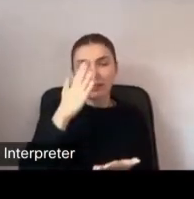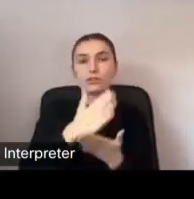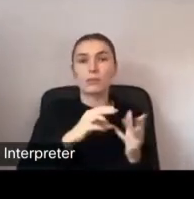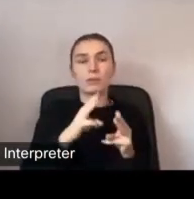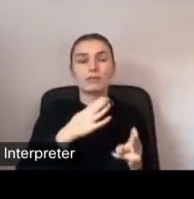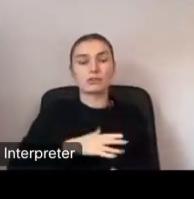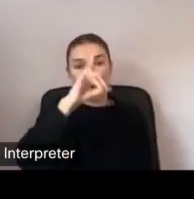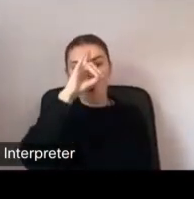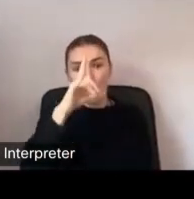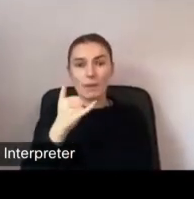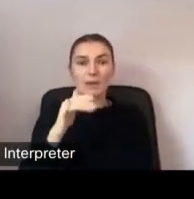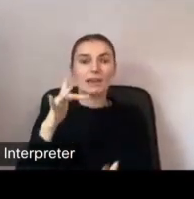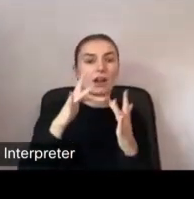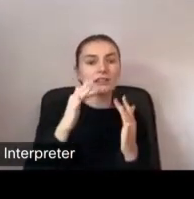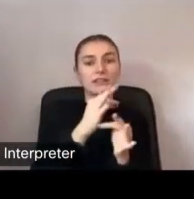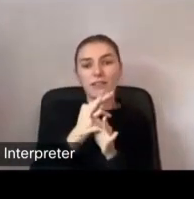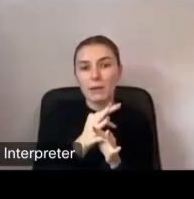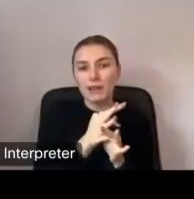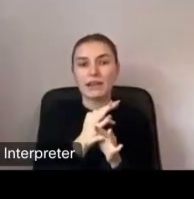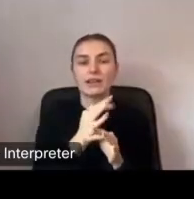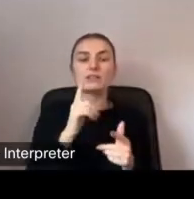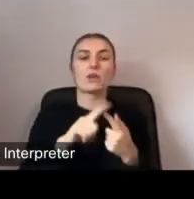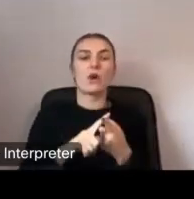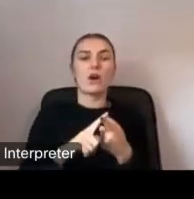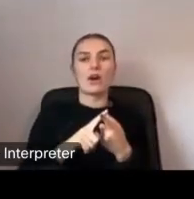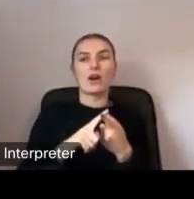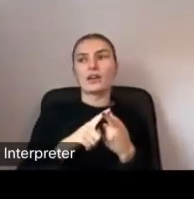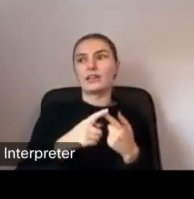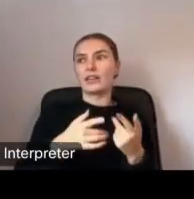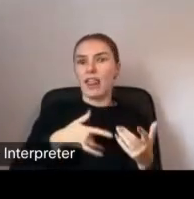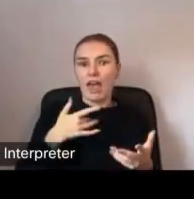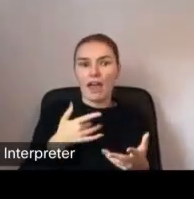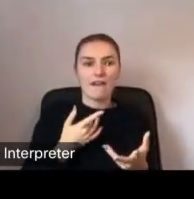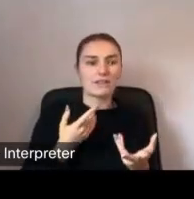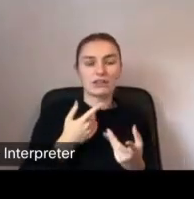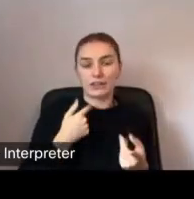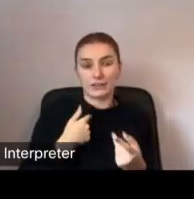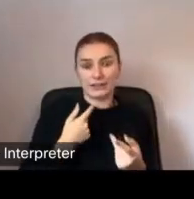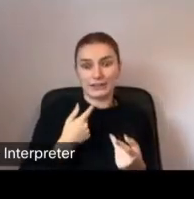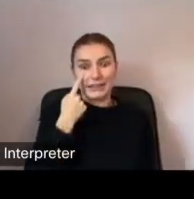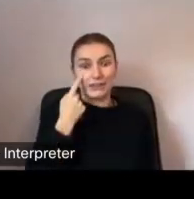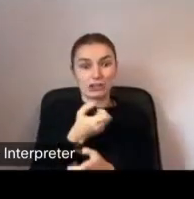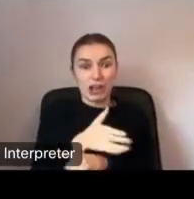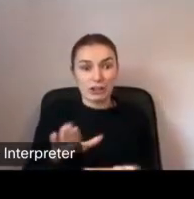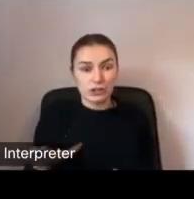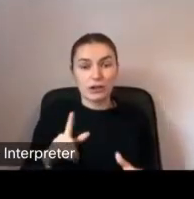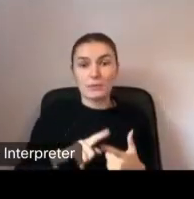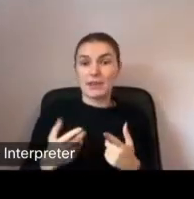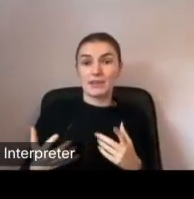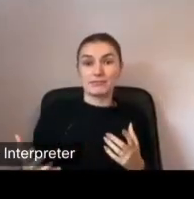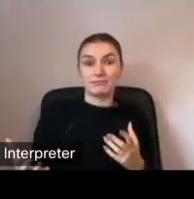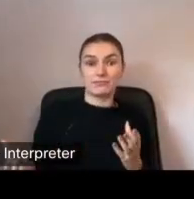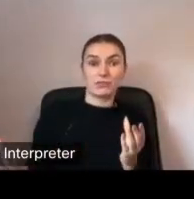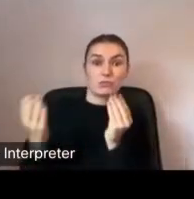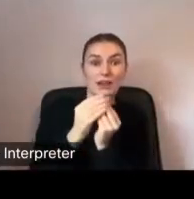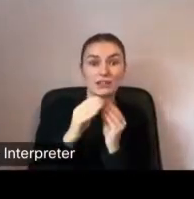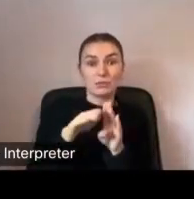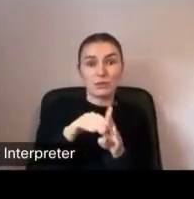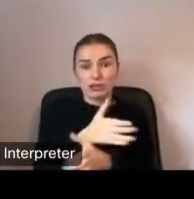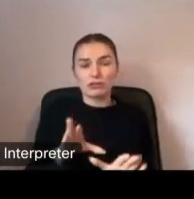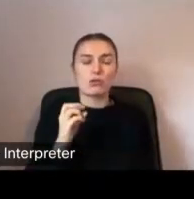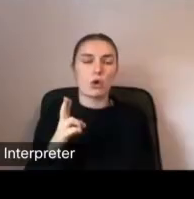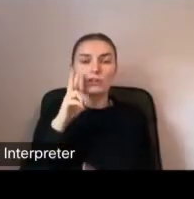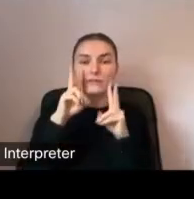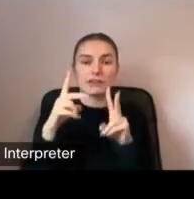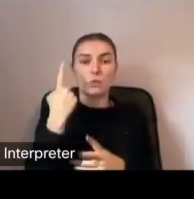getting in touch with their families, pulling their lives together, getting to see their kids. And it might be getting reunited with their kids, or it might be being able to visit their kids once a week.